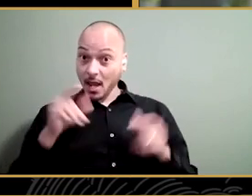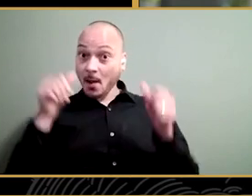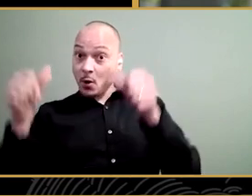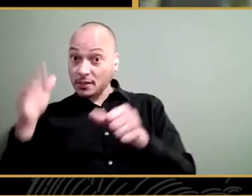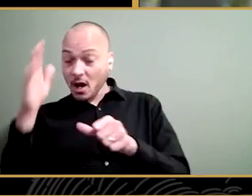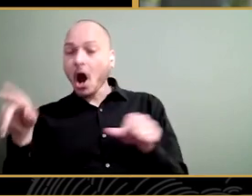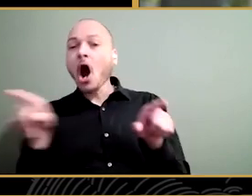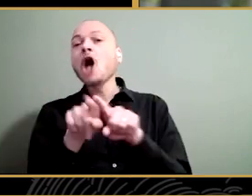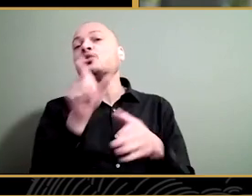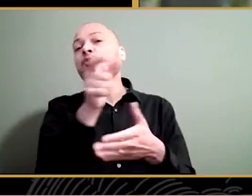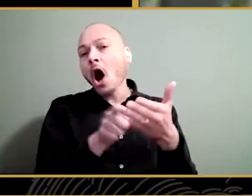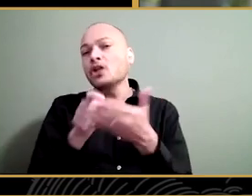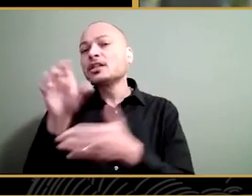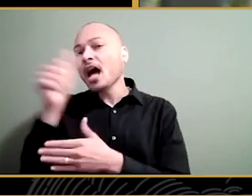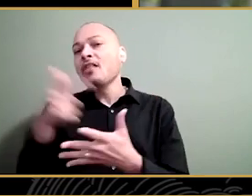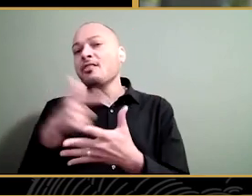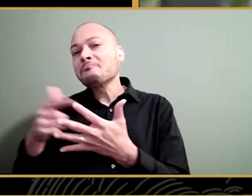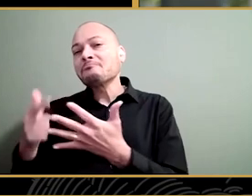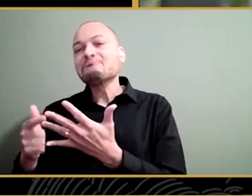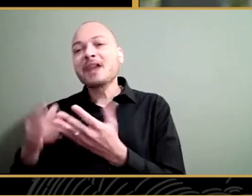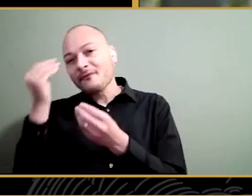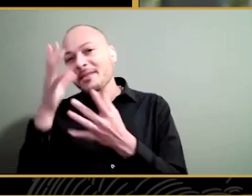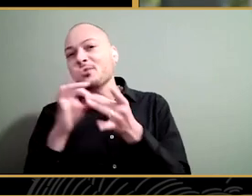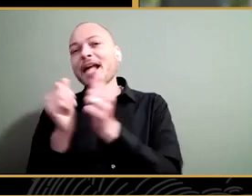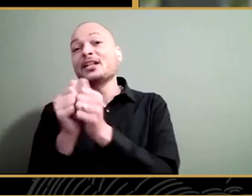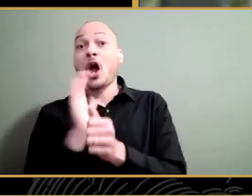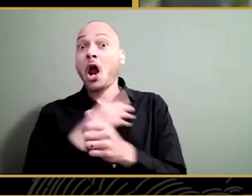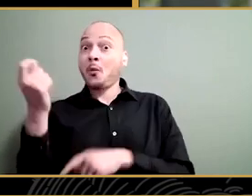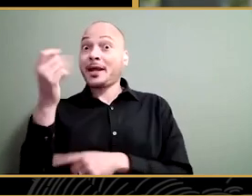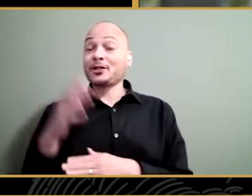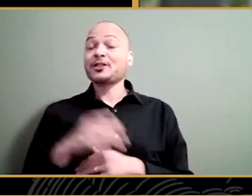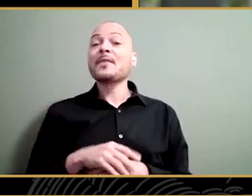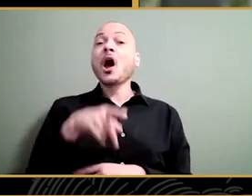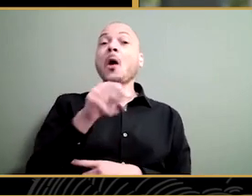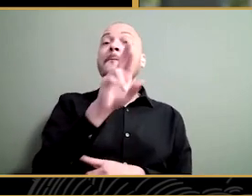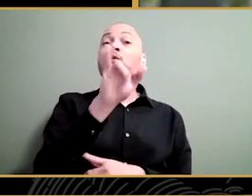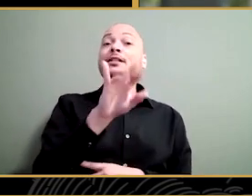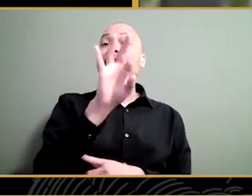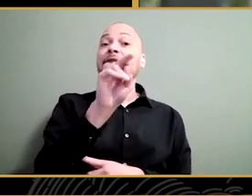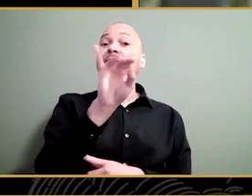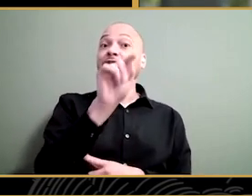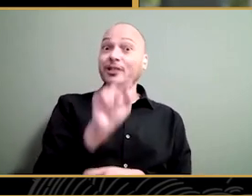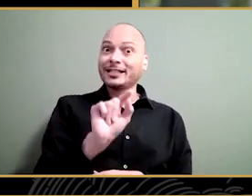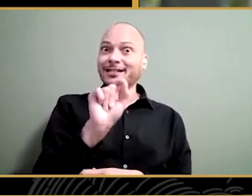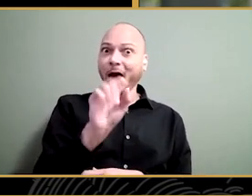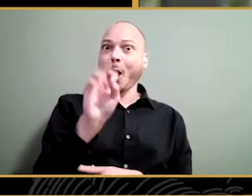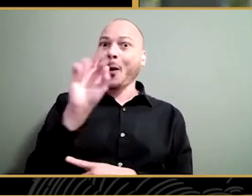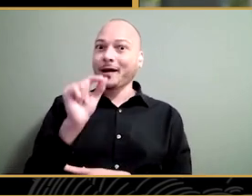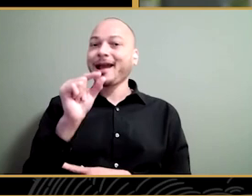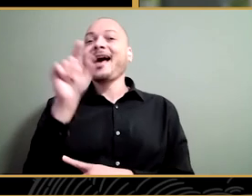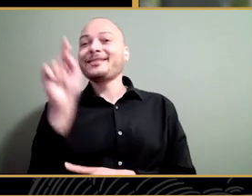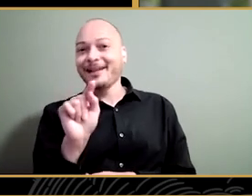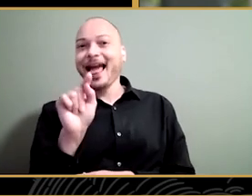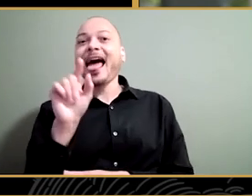feature articles and other content related to our winners. At poetryfoundation.org forward slash events, you will